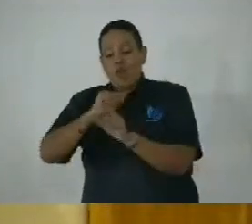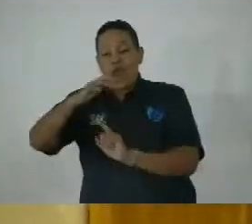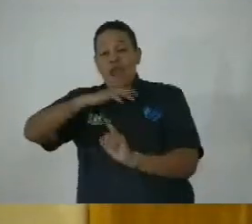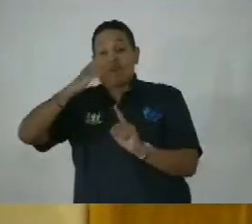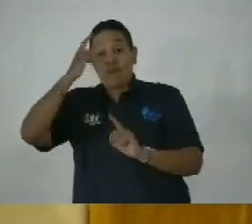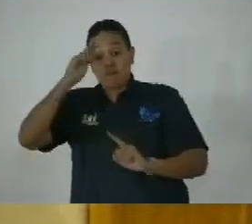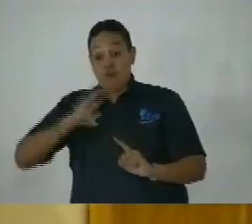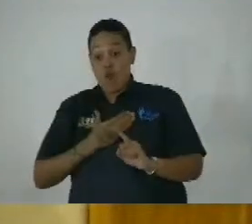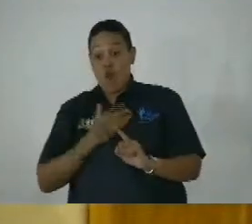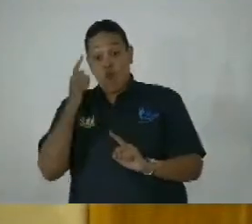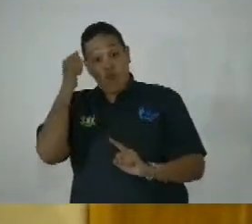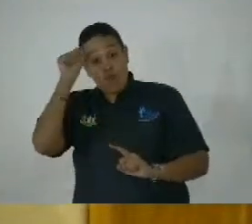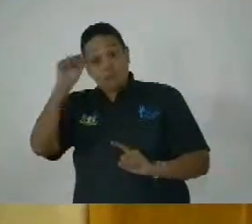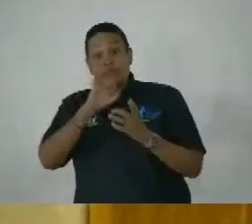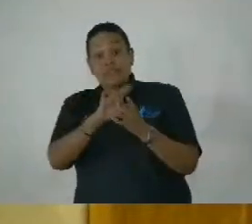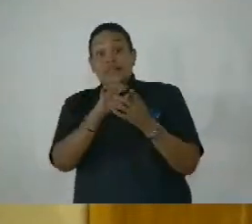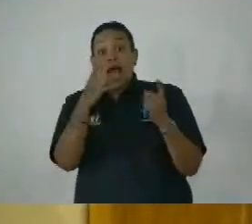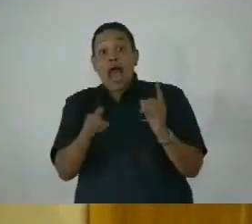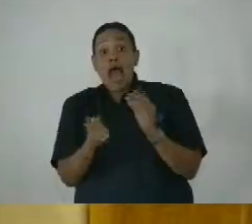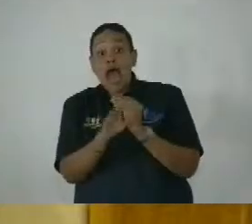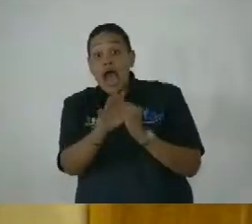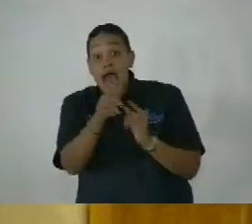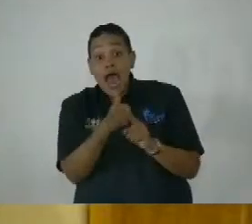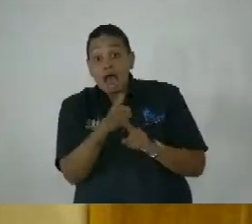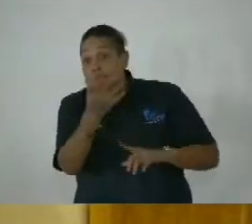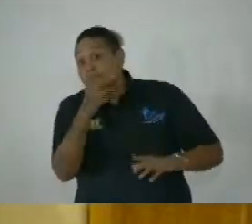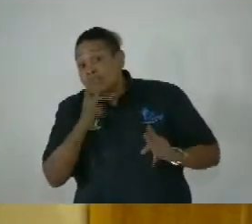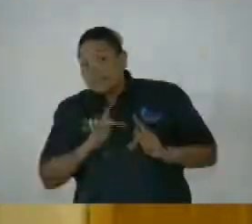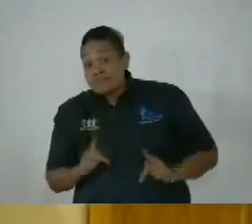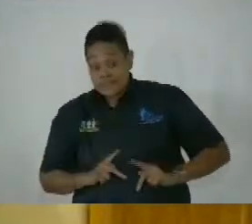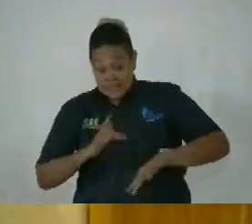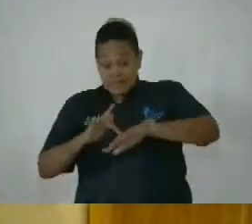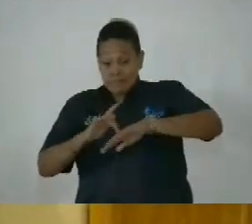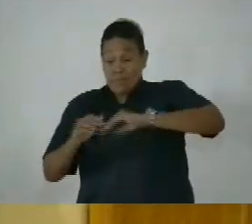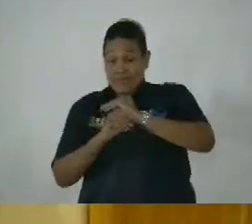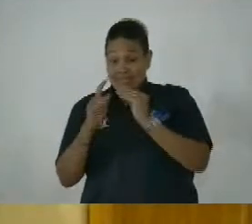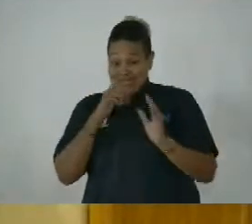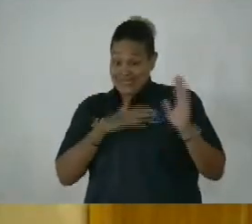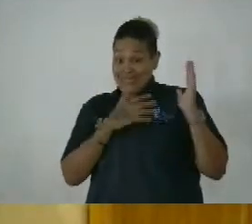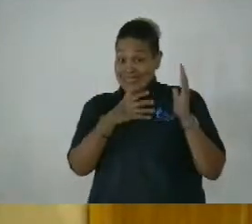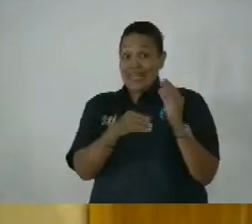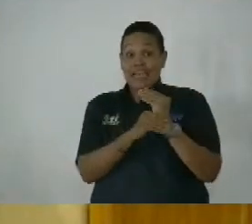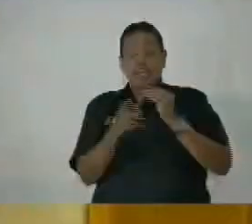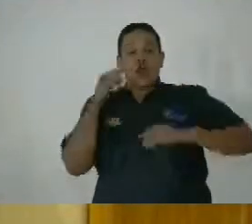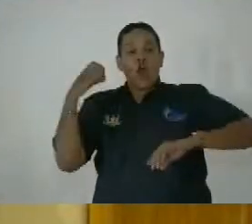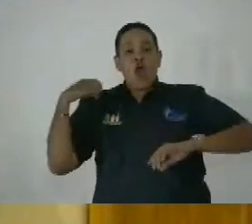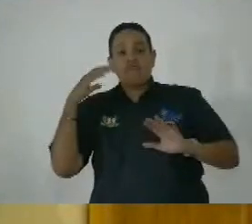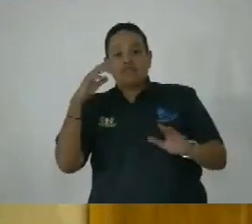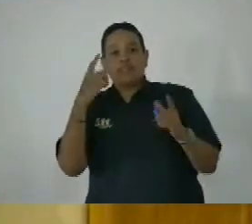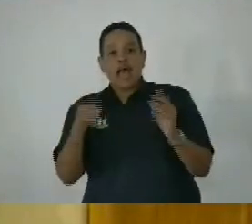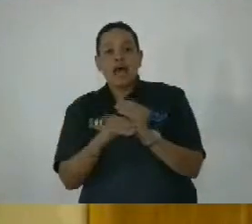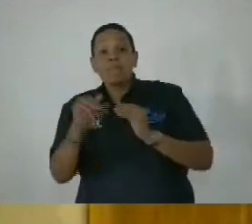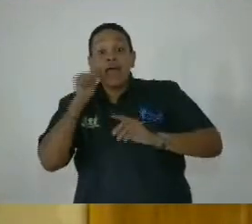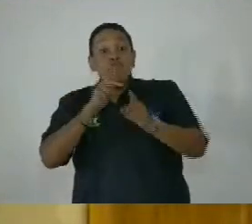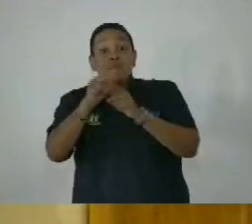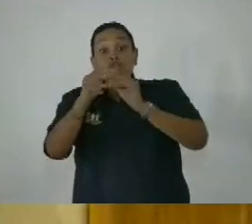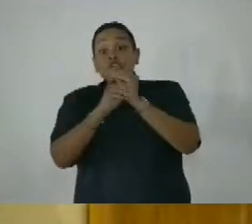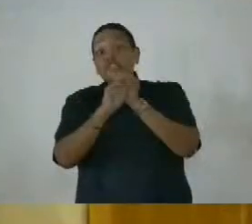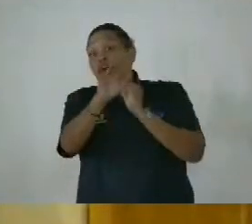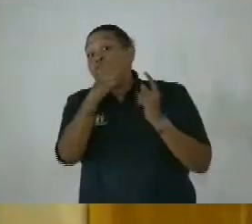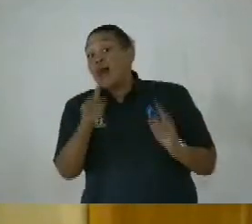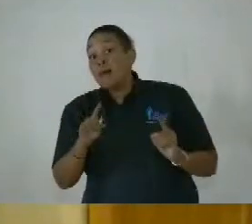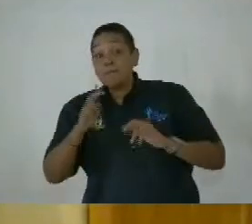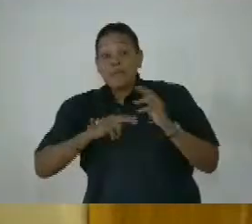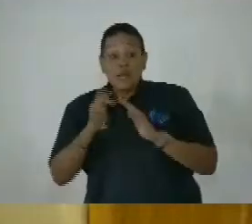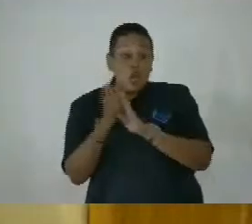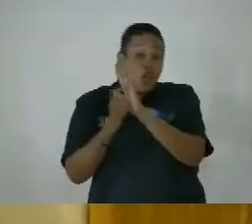our officers, while simultaneously enhancing the physical spaces where citizens engage with the officers. Every professional have a building. Lawyer